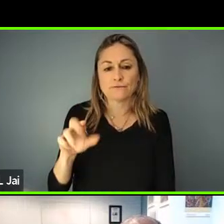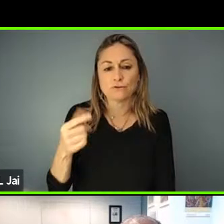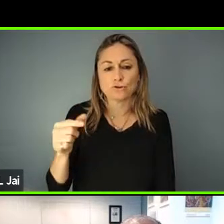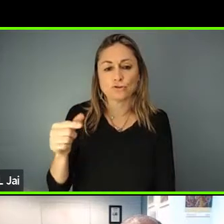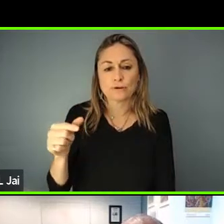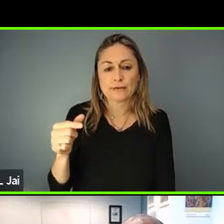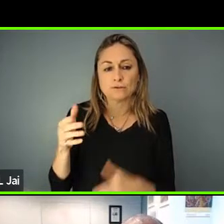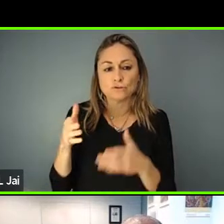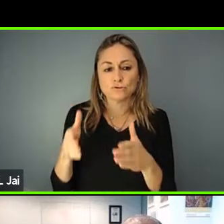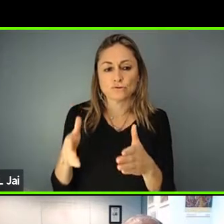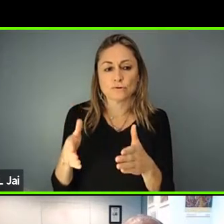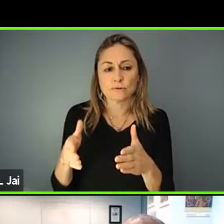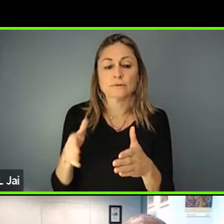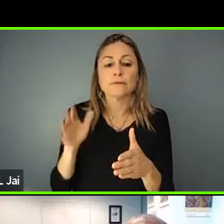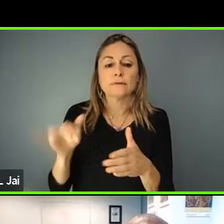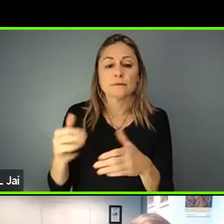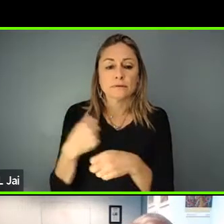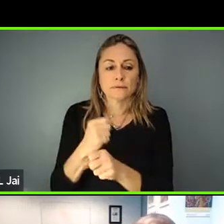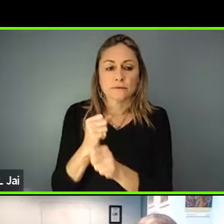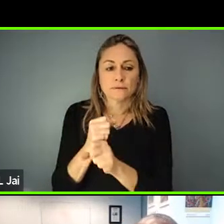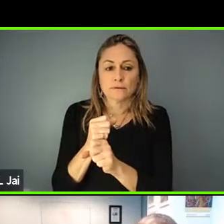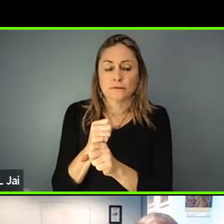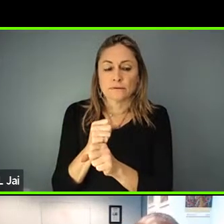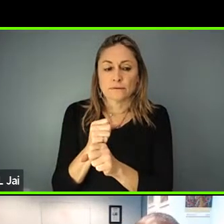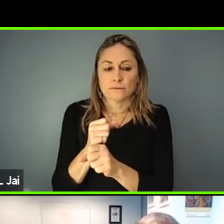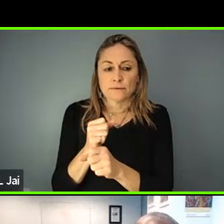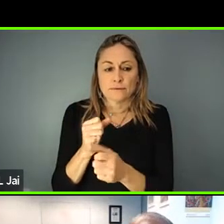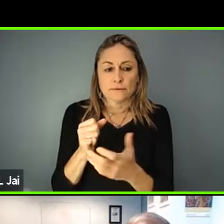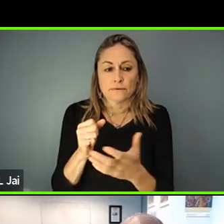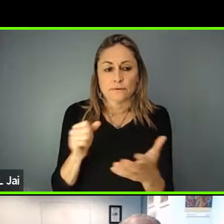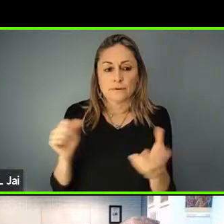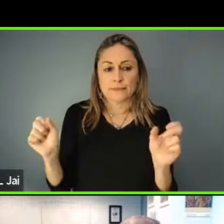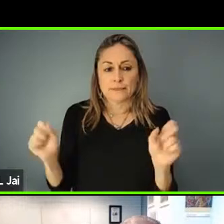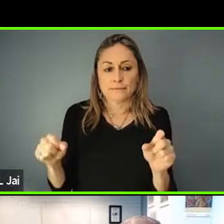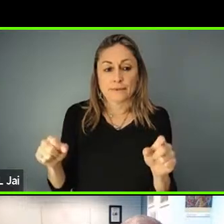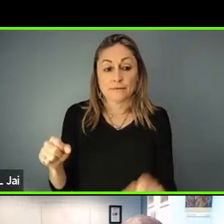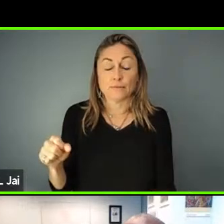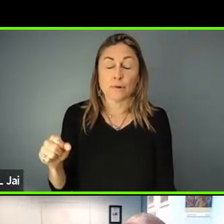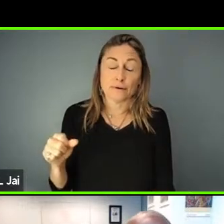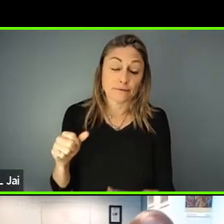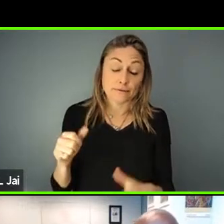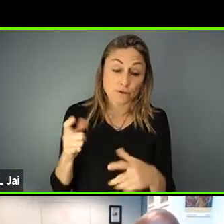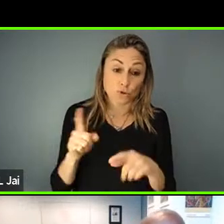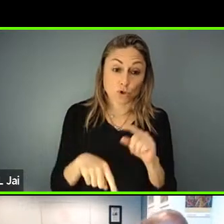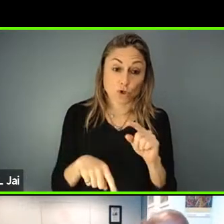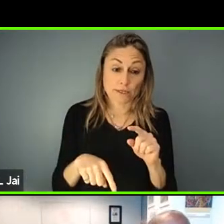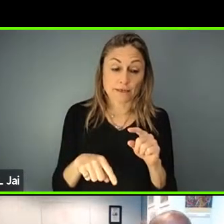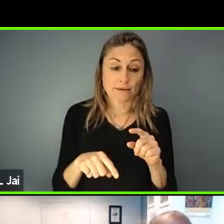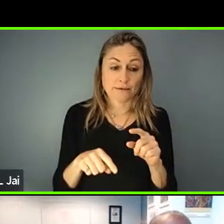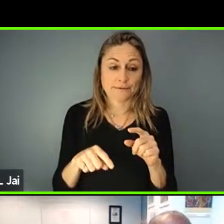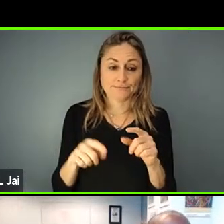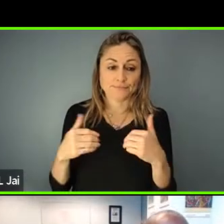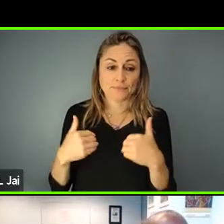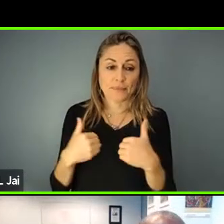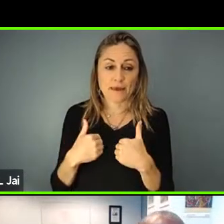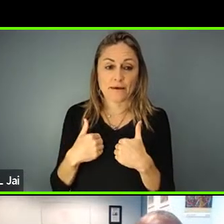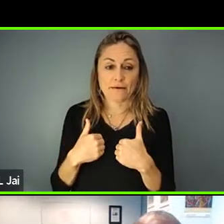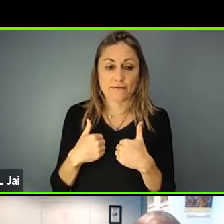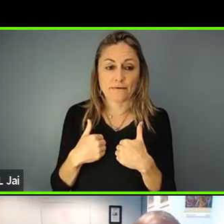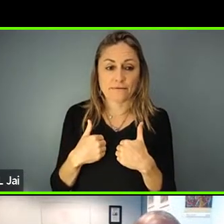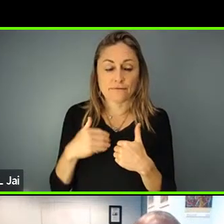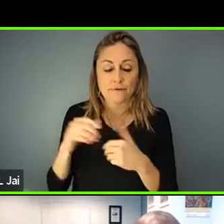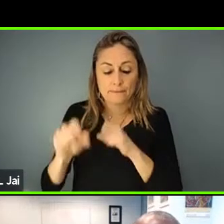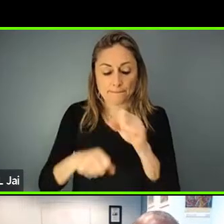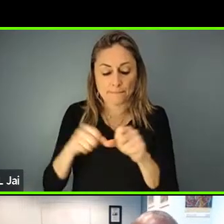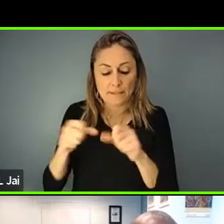that, once again, would create the ability or the inability to have